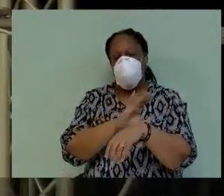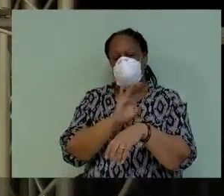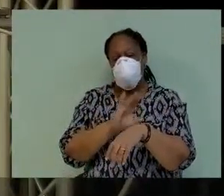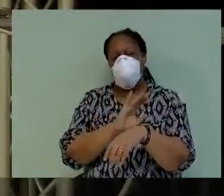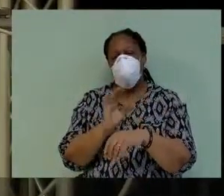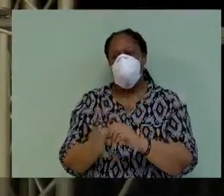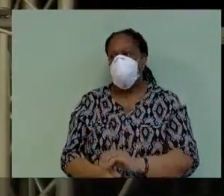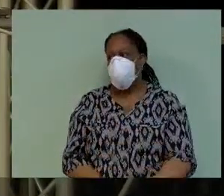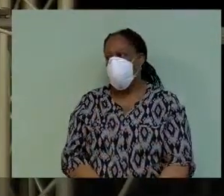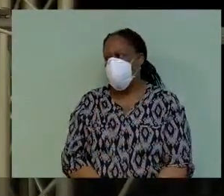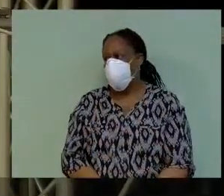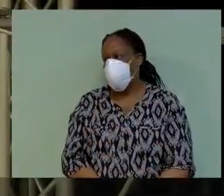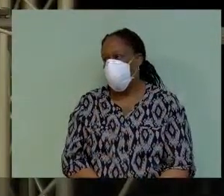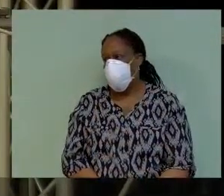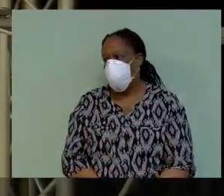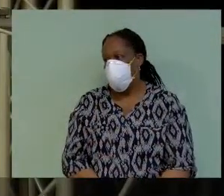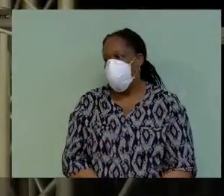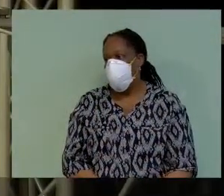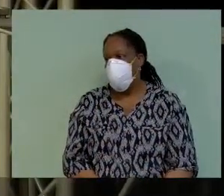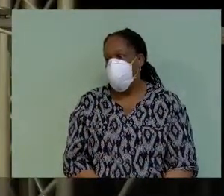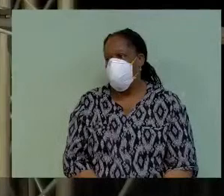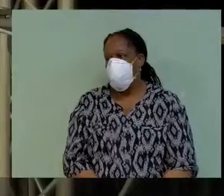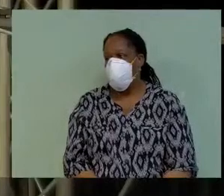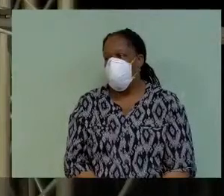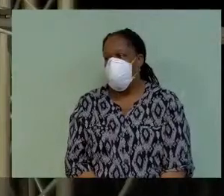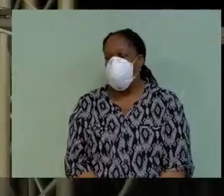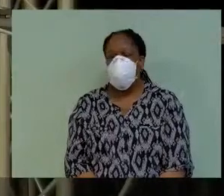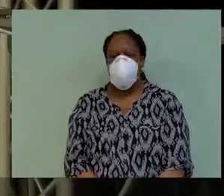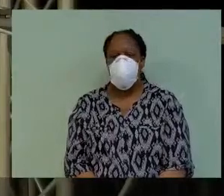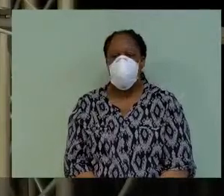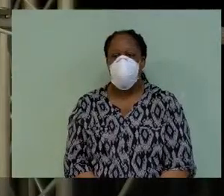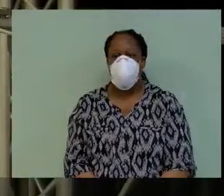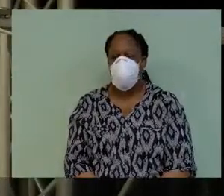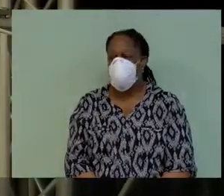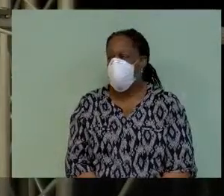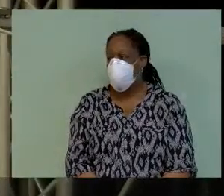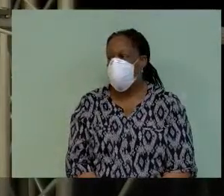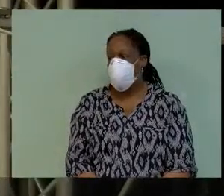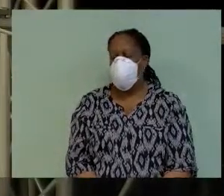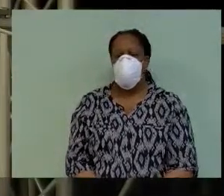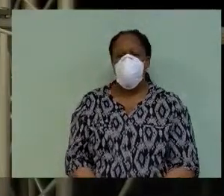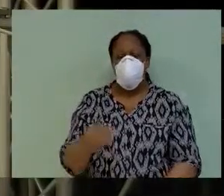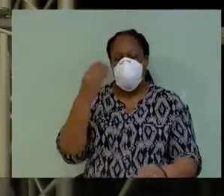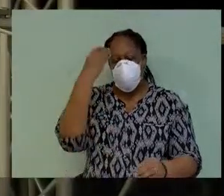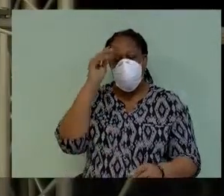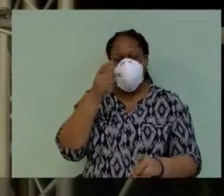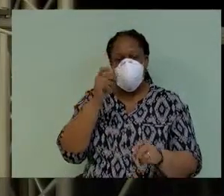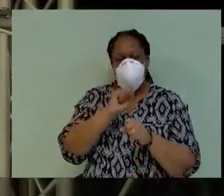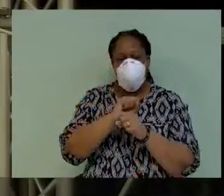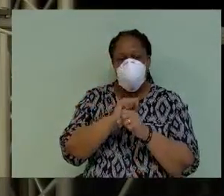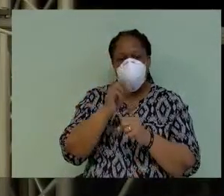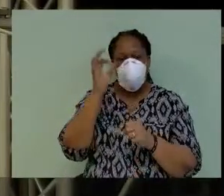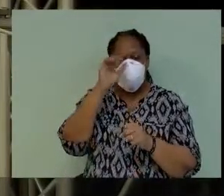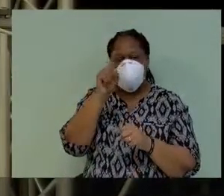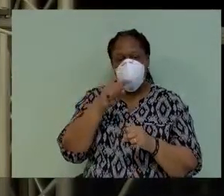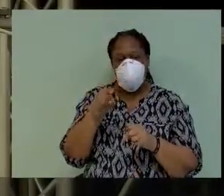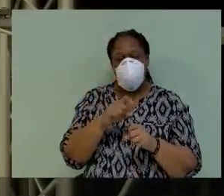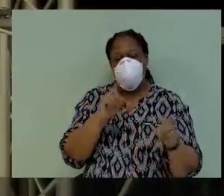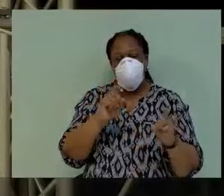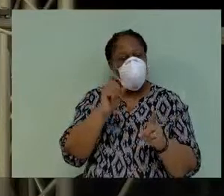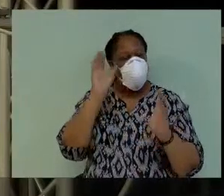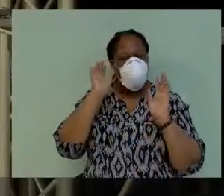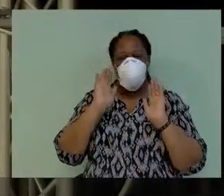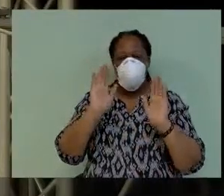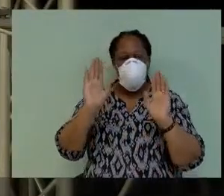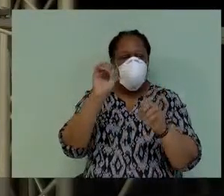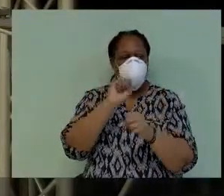works of John James, who would have connected us. A wonderful technician he is, yeah? And the